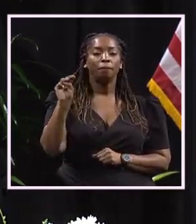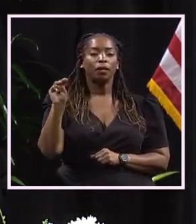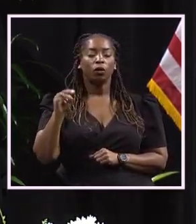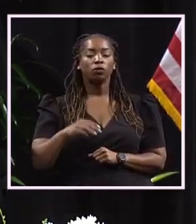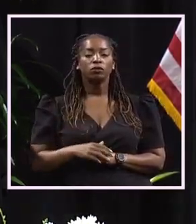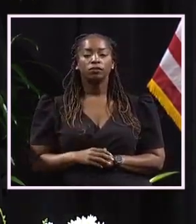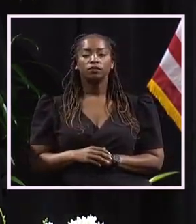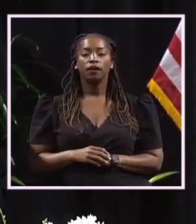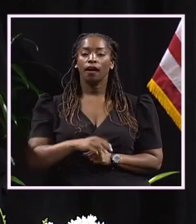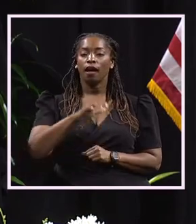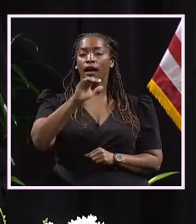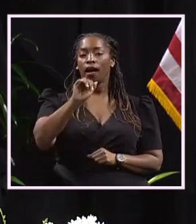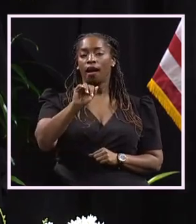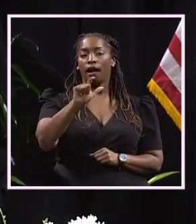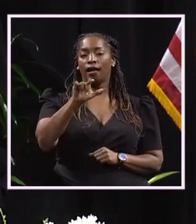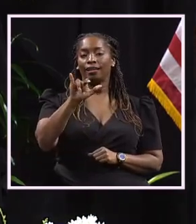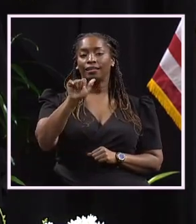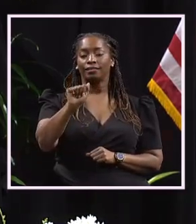Alicia Miyazaki.